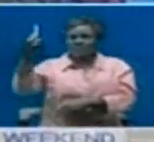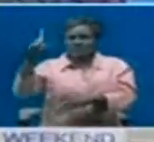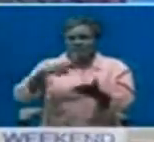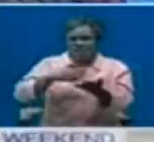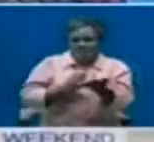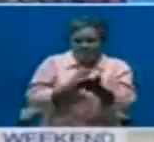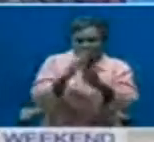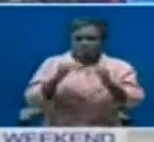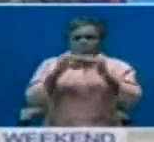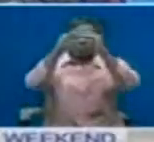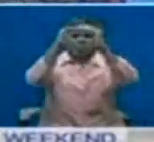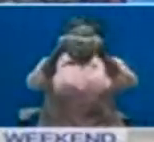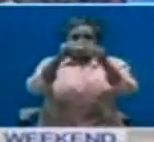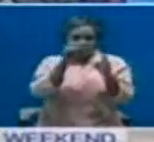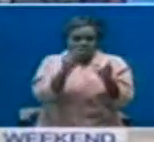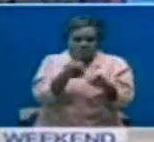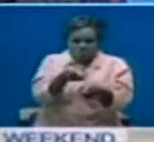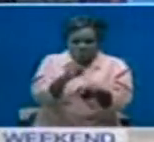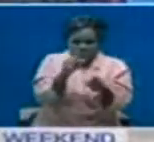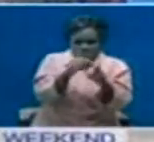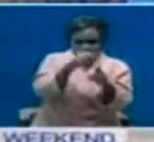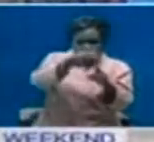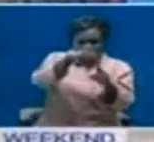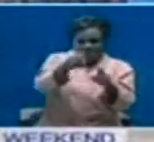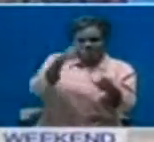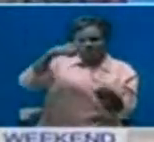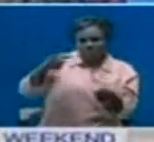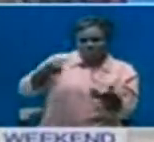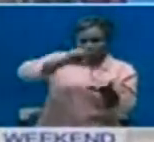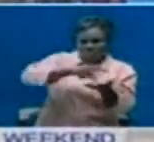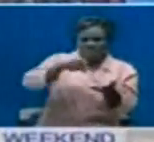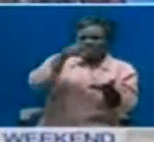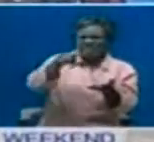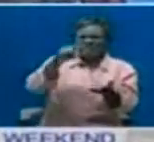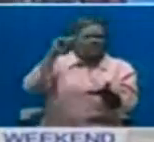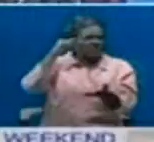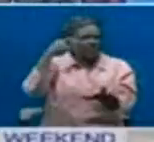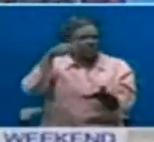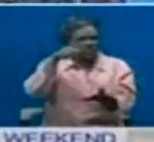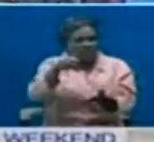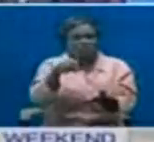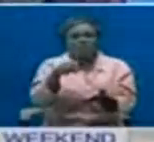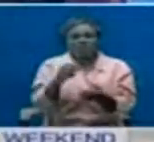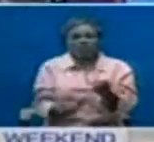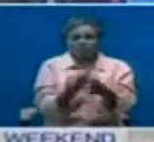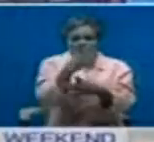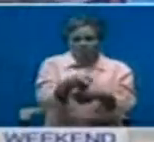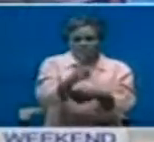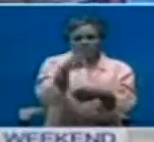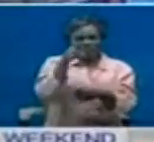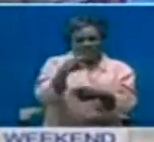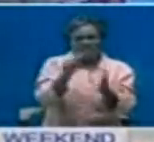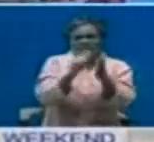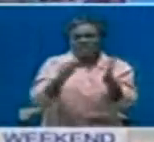is on the rise among morans in Samburu County, and while some think that getting it establishes their manhood, the consequences are